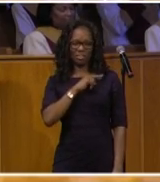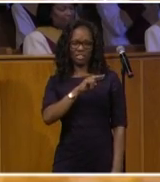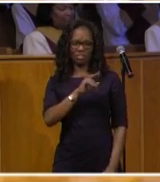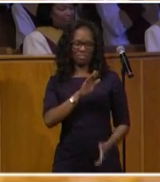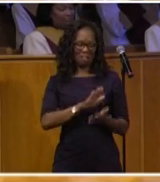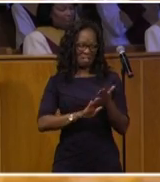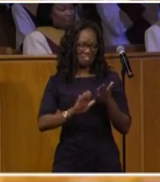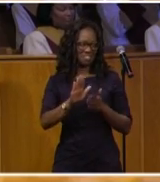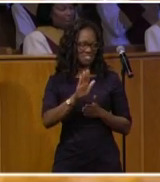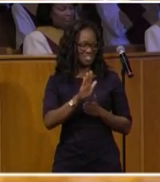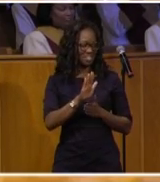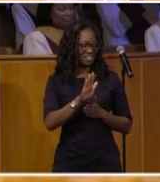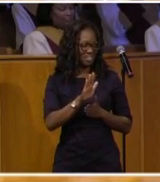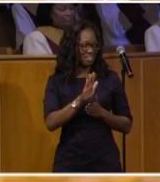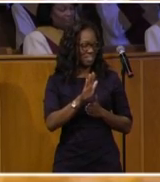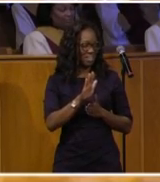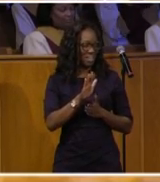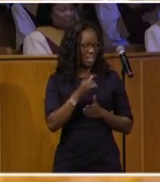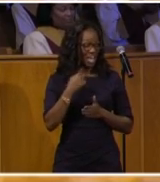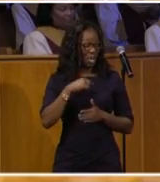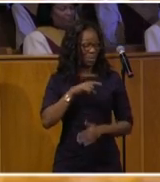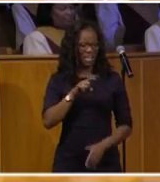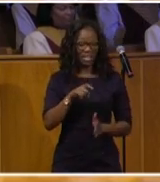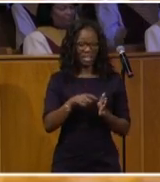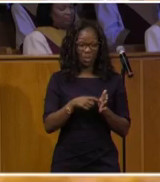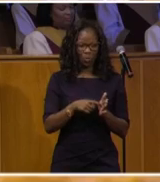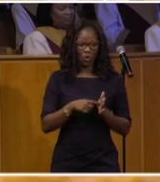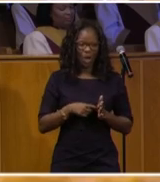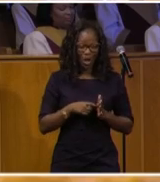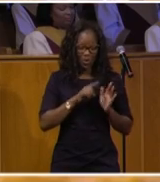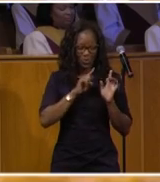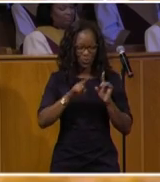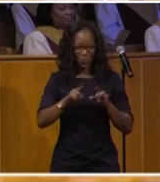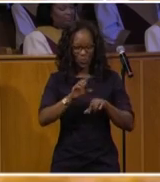college, and we had to go to chapel